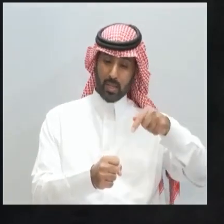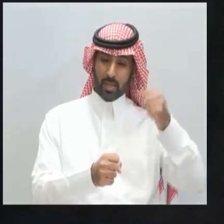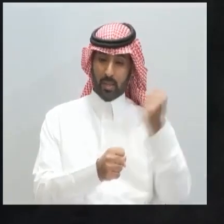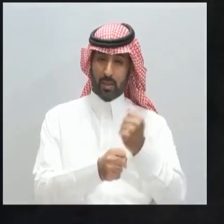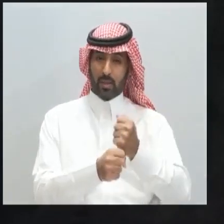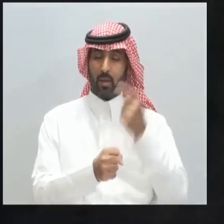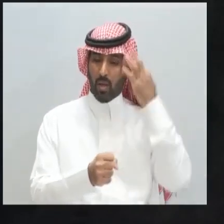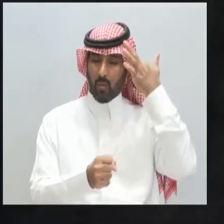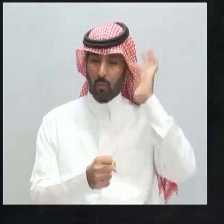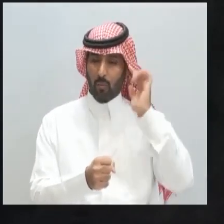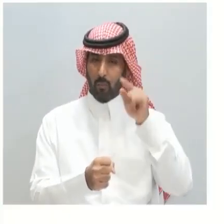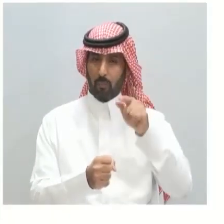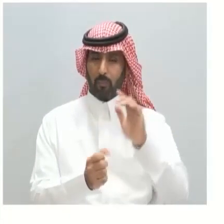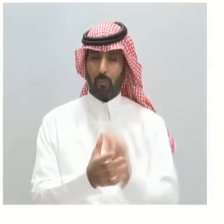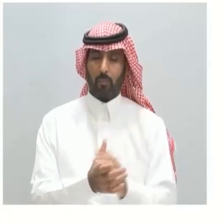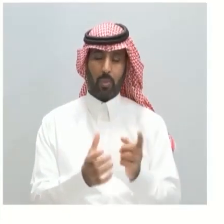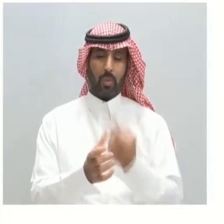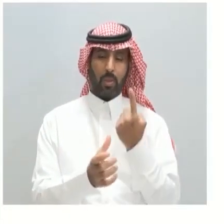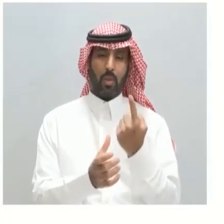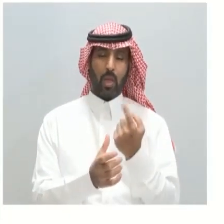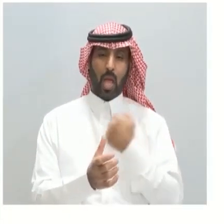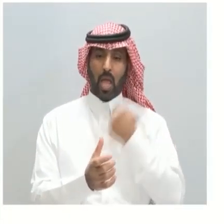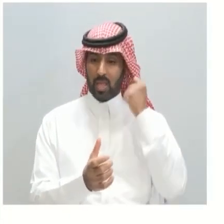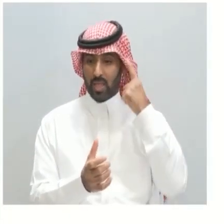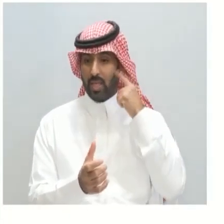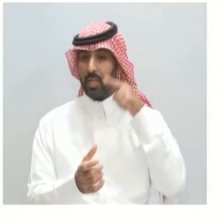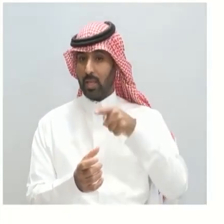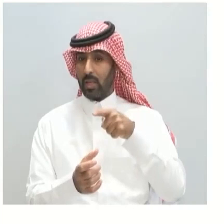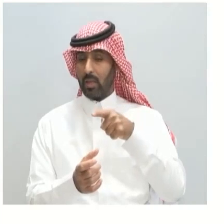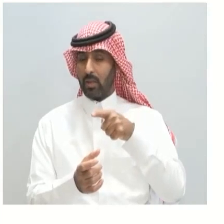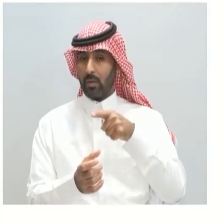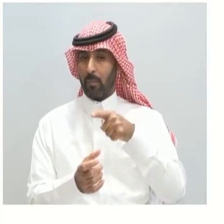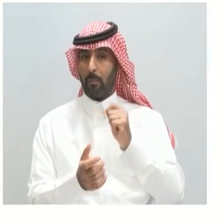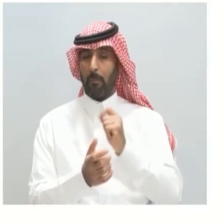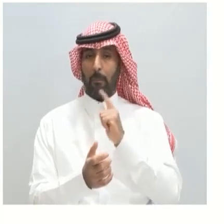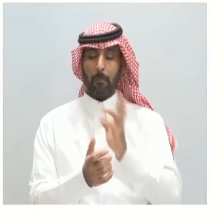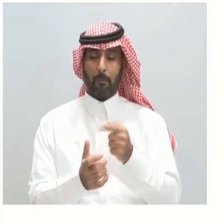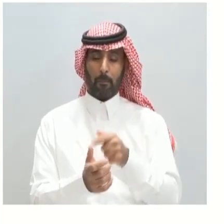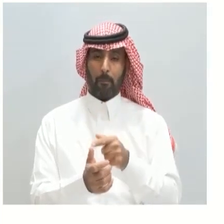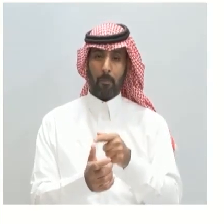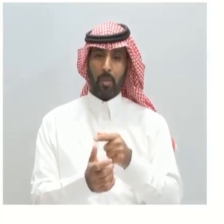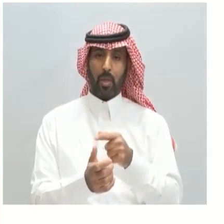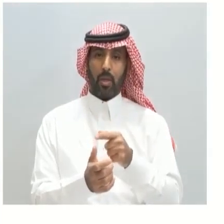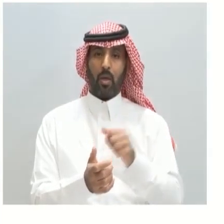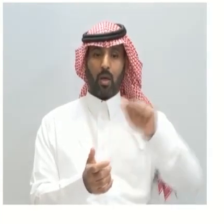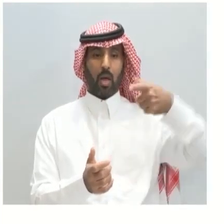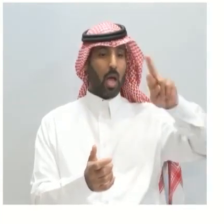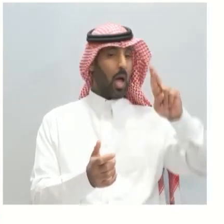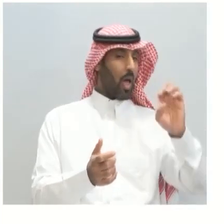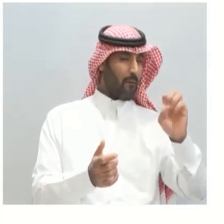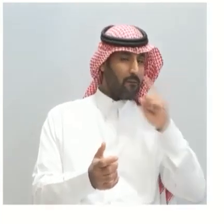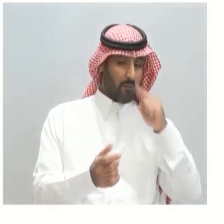own ideas. So the first one here, I think that is, are, and so